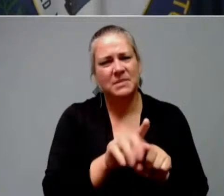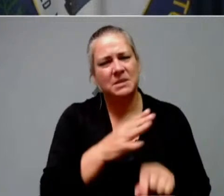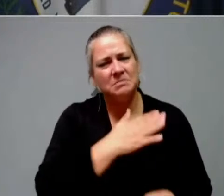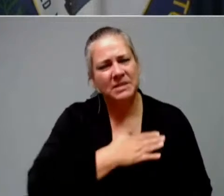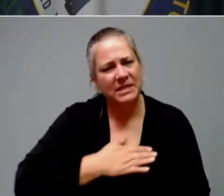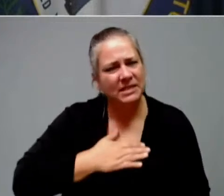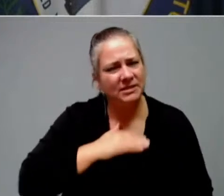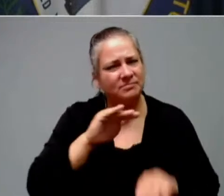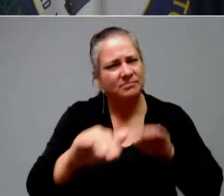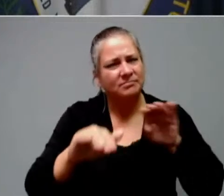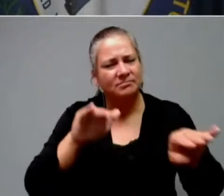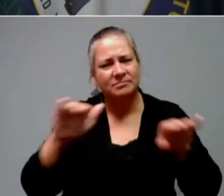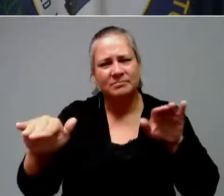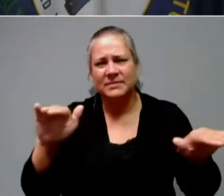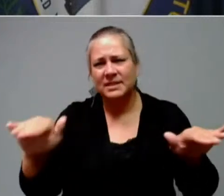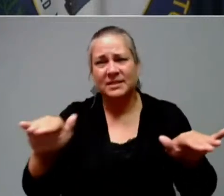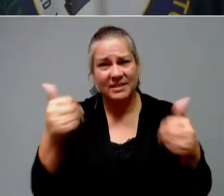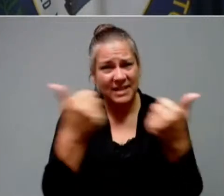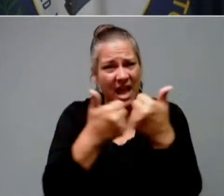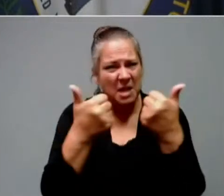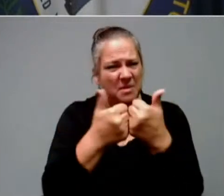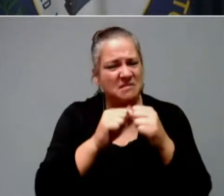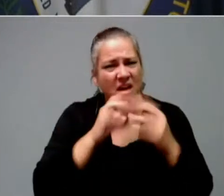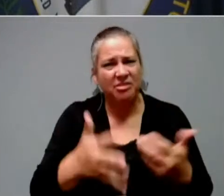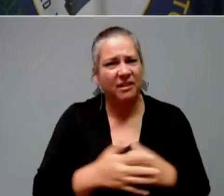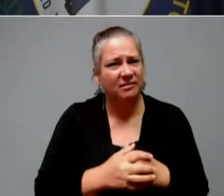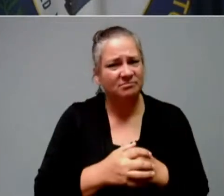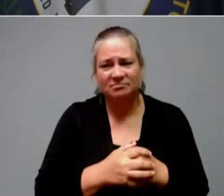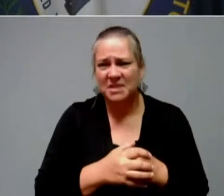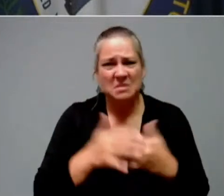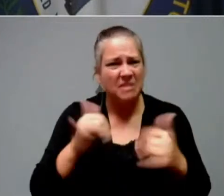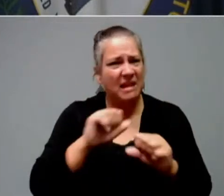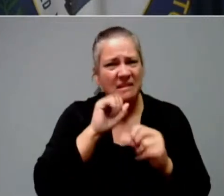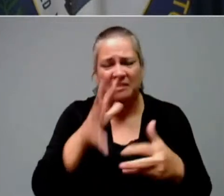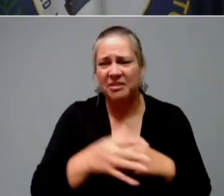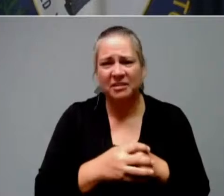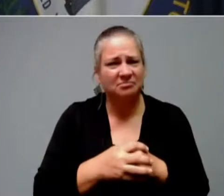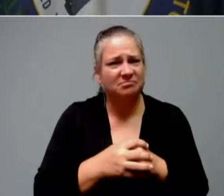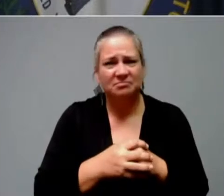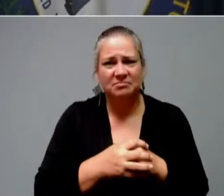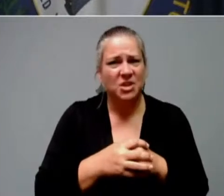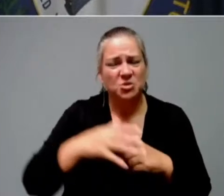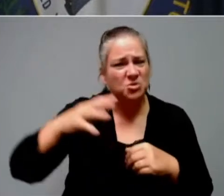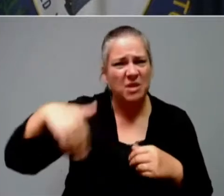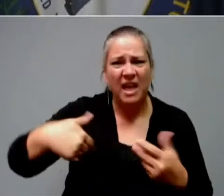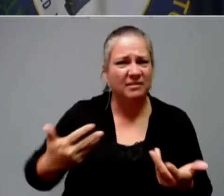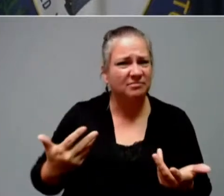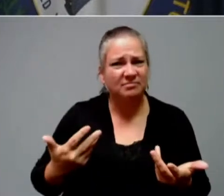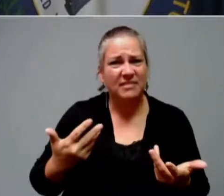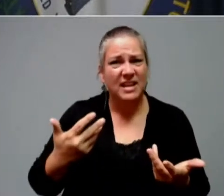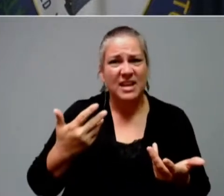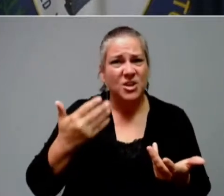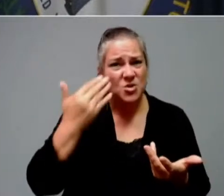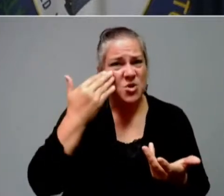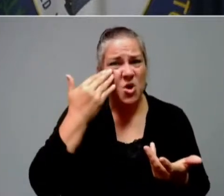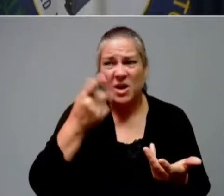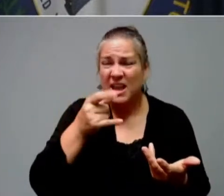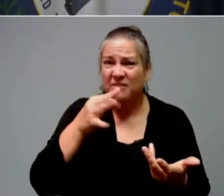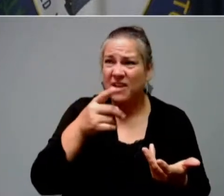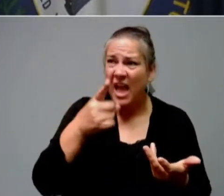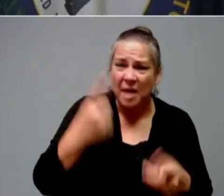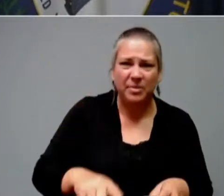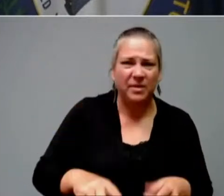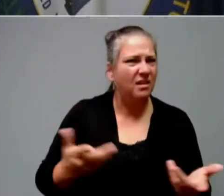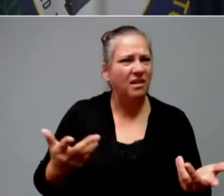game, and it's too late. It's too late often to get somebody vaccinated. Those that you love,